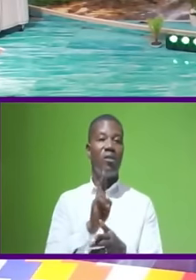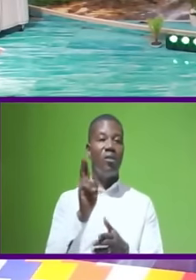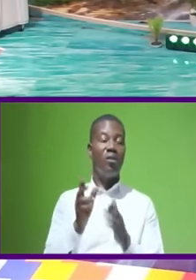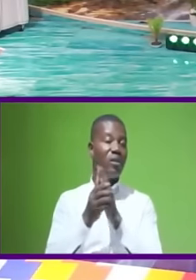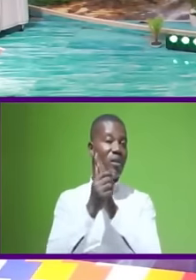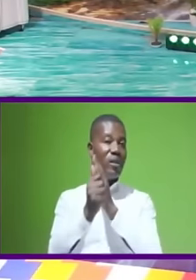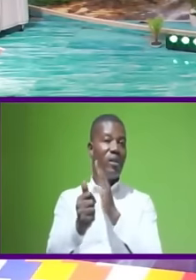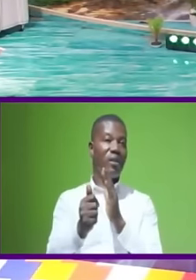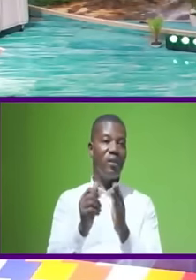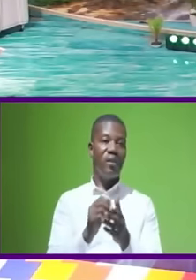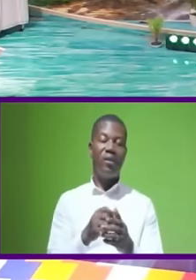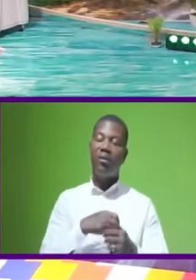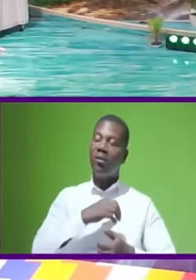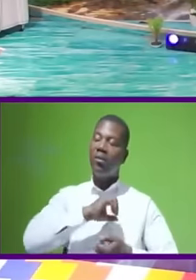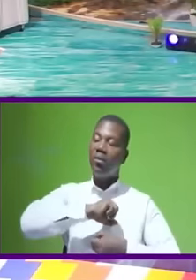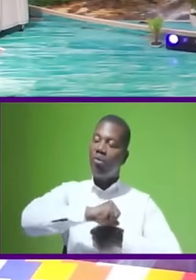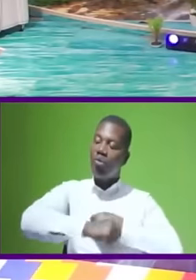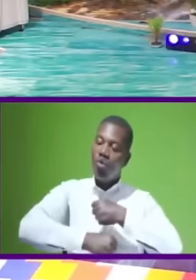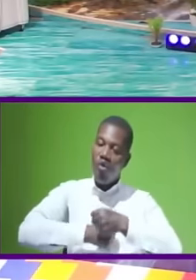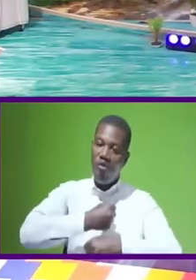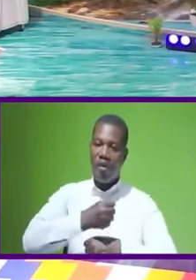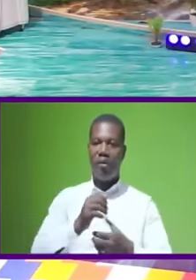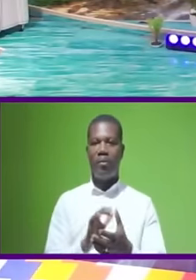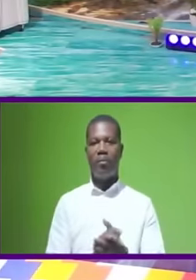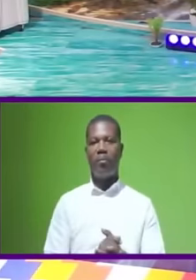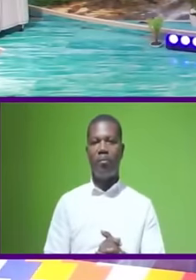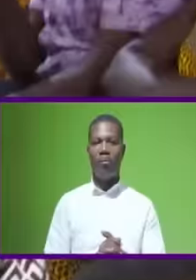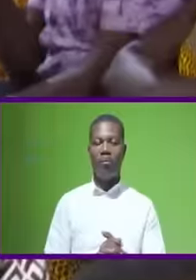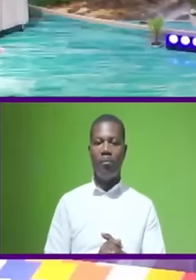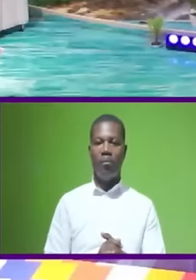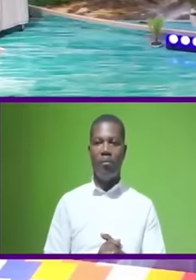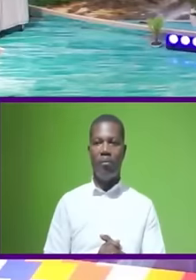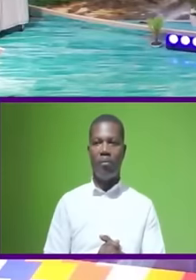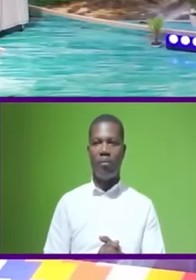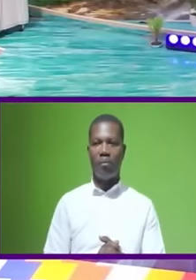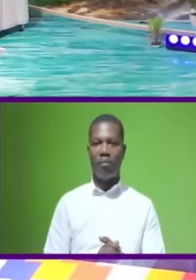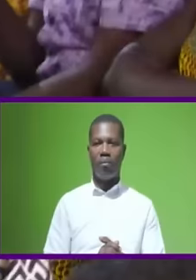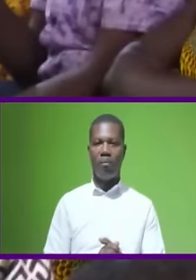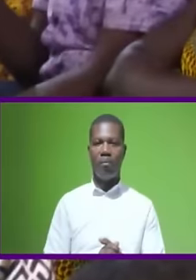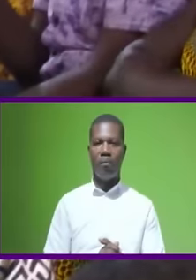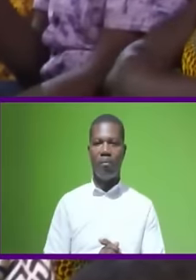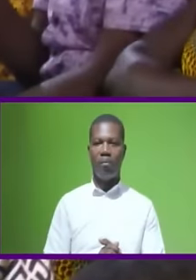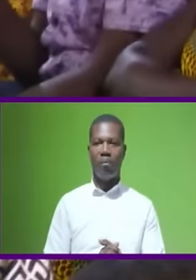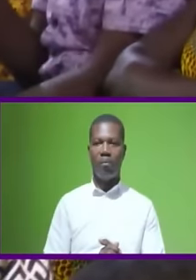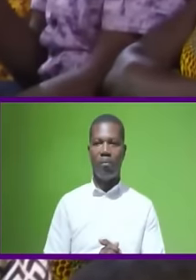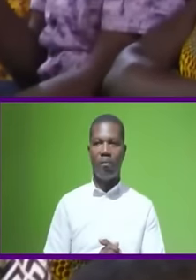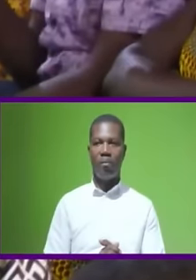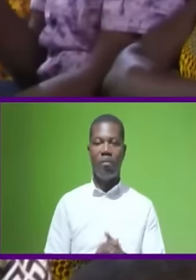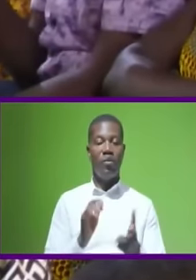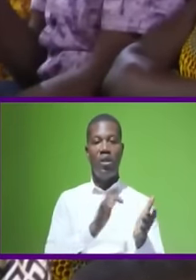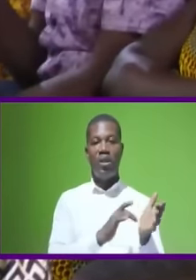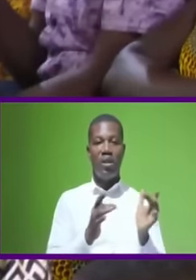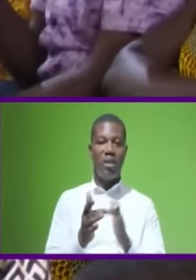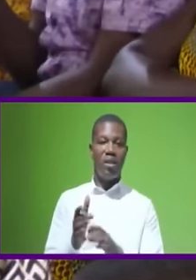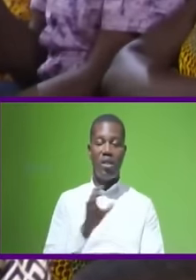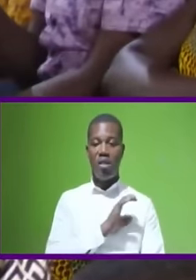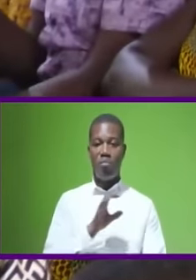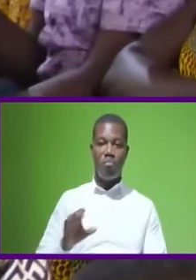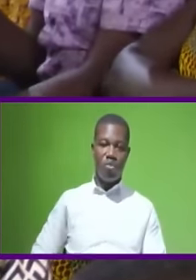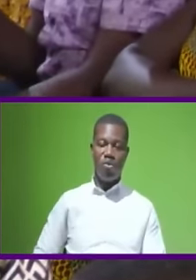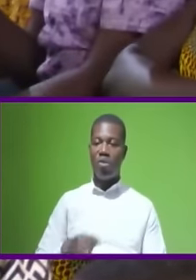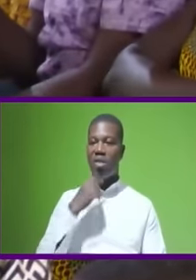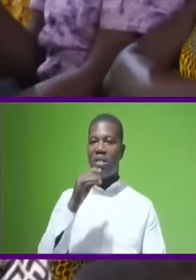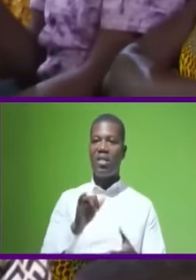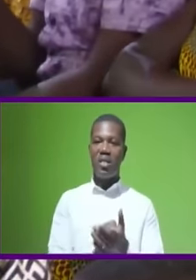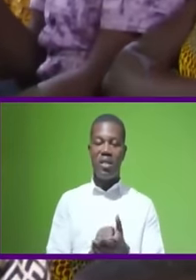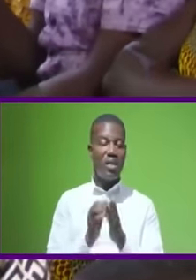Take note that someone had a talent and without making it useful to men, it was taken from Bible him. Bible kind of talent. The